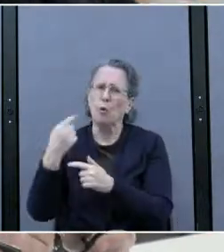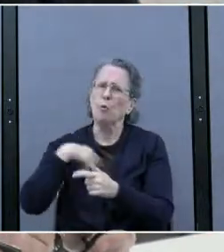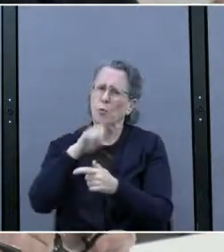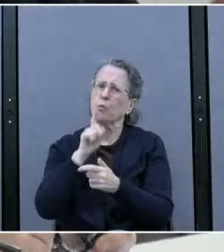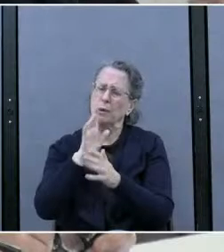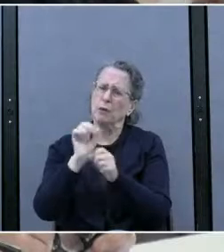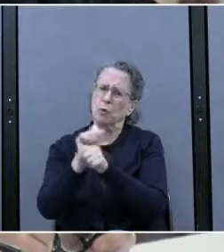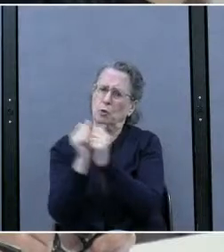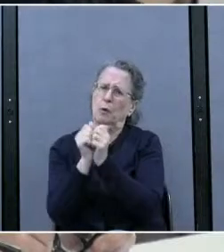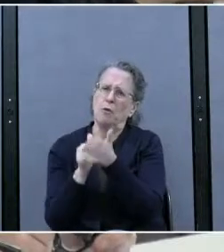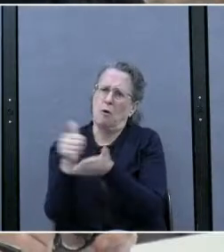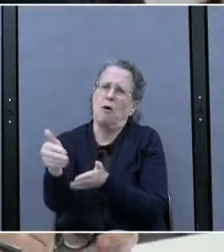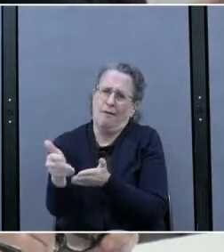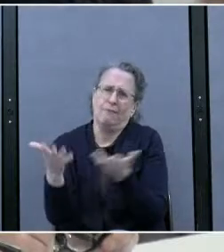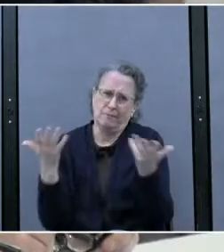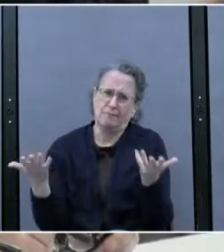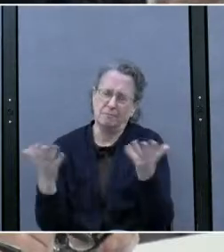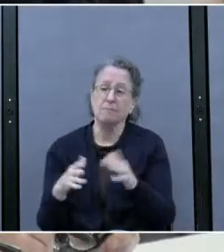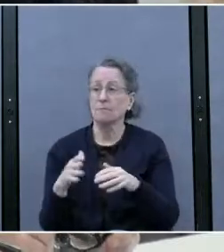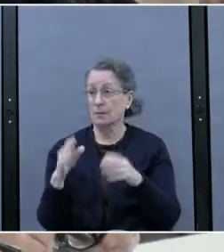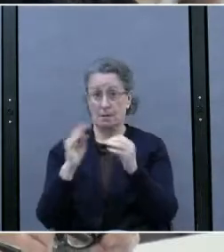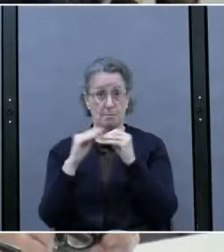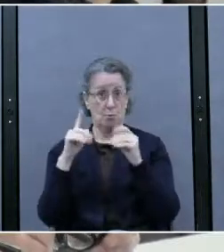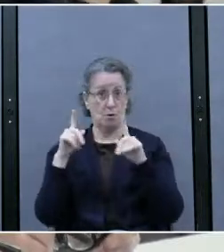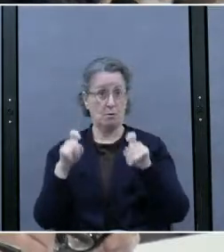Bob. Any more questions?